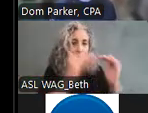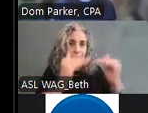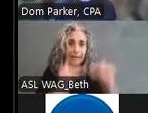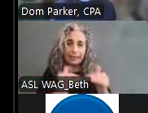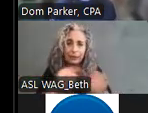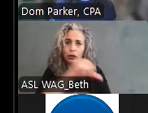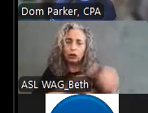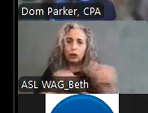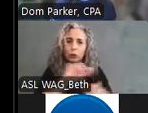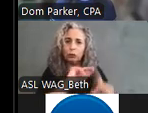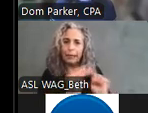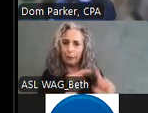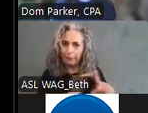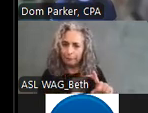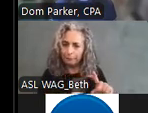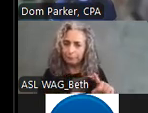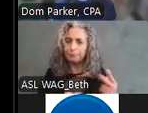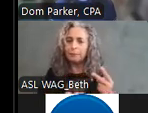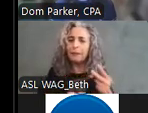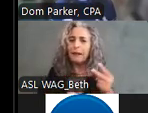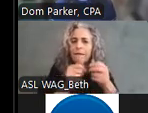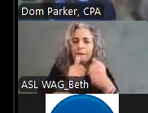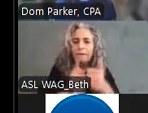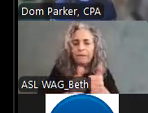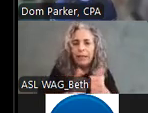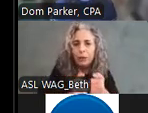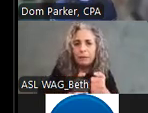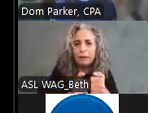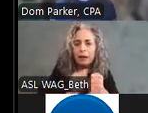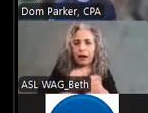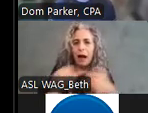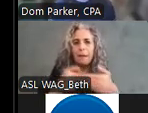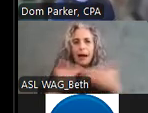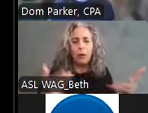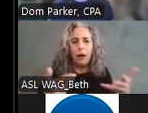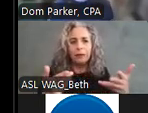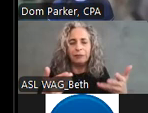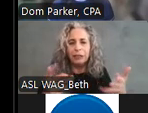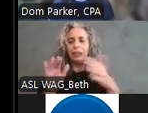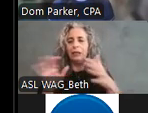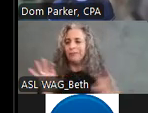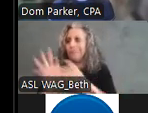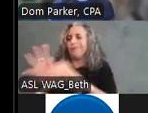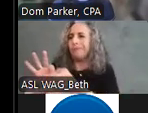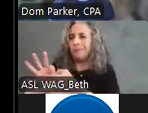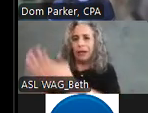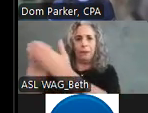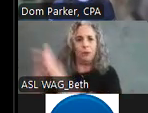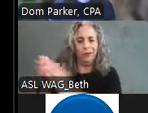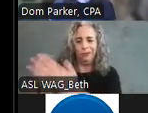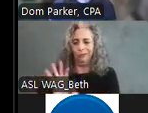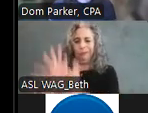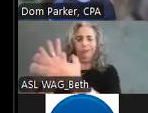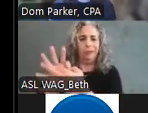aspect. Video games are all about fostering communities and belonging. And it means people can